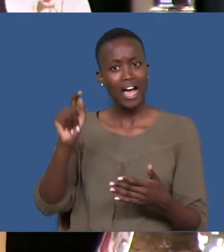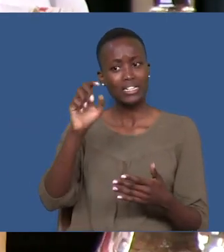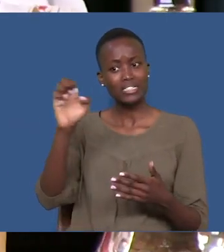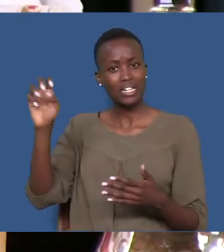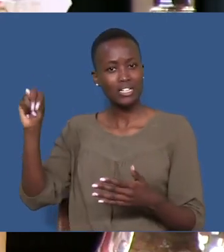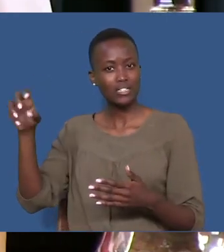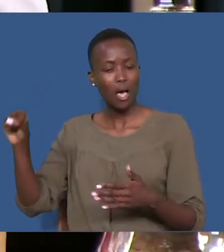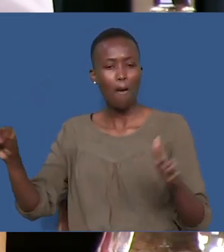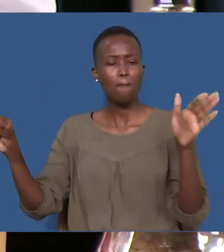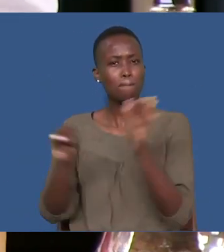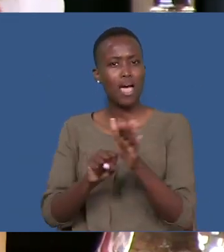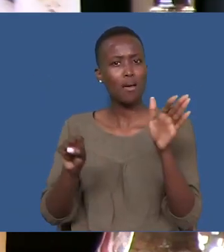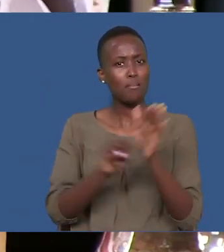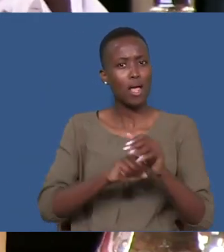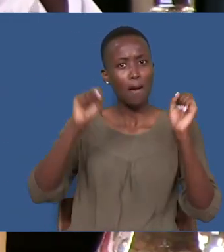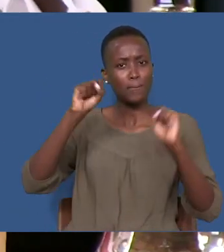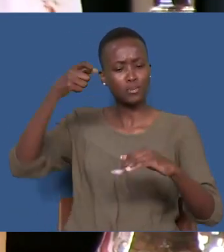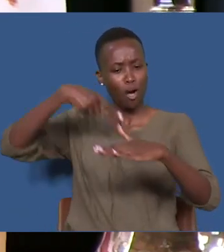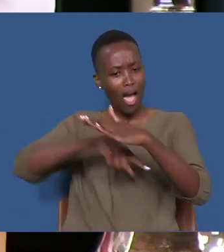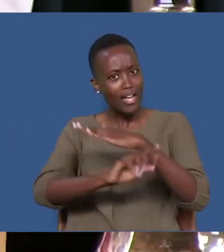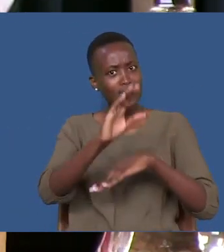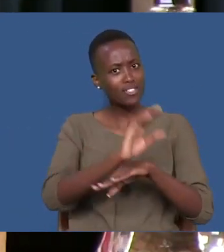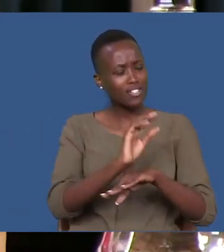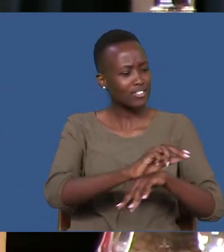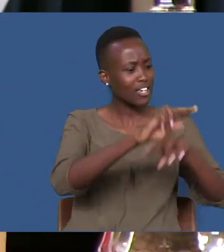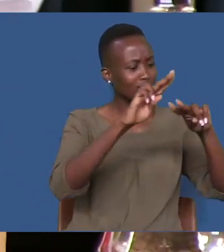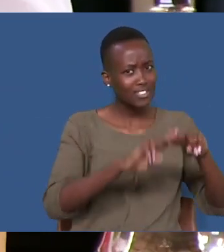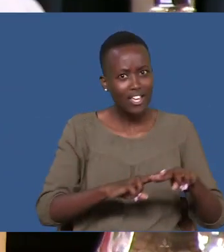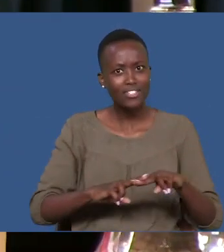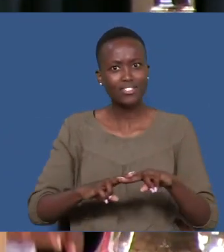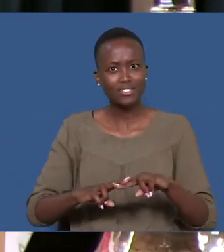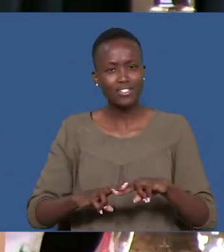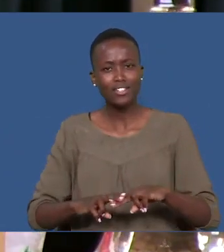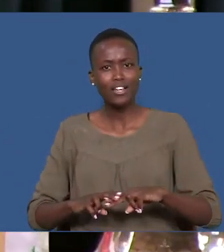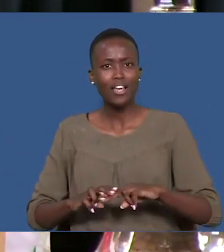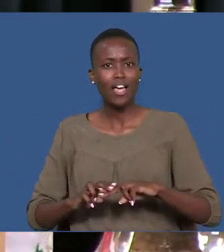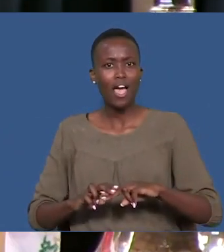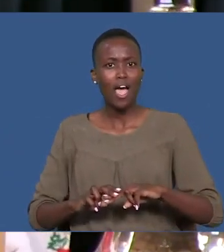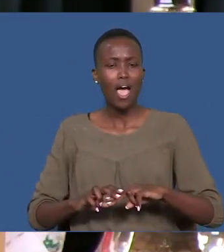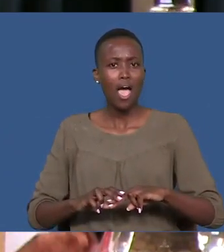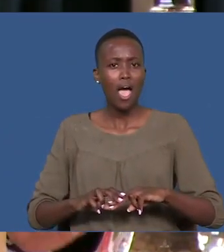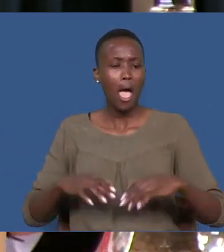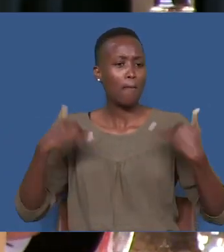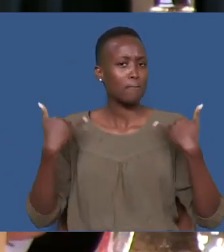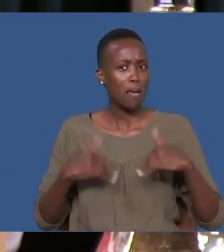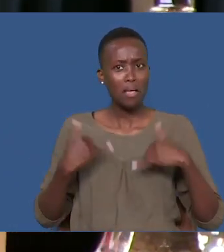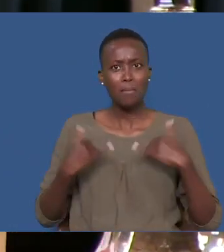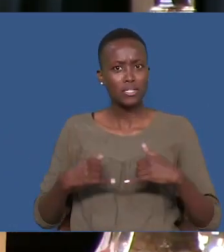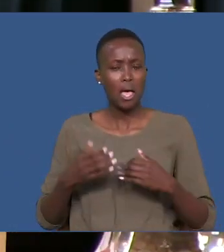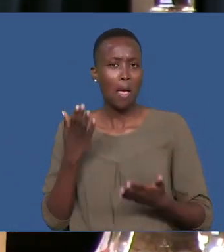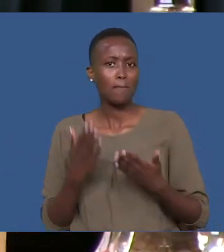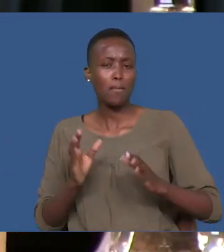idle. We have spaces where children can come and maybe throw a little bit of basketball, maybe come and do table